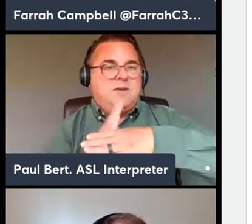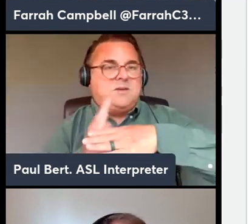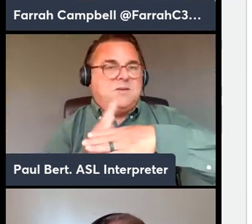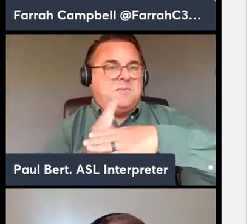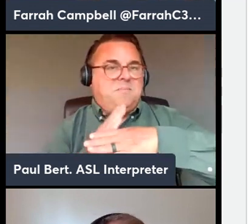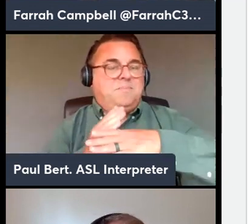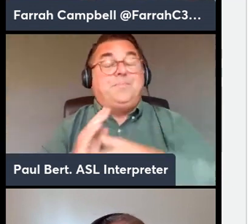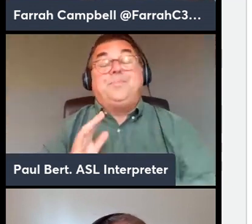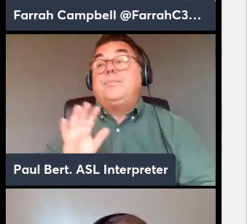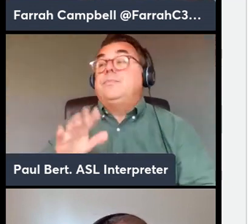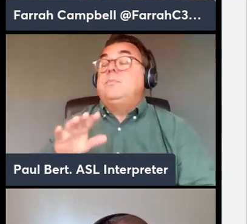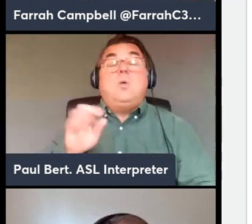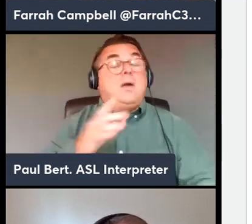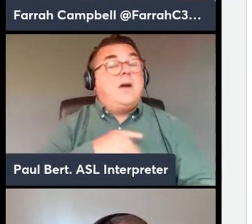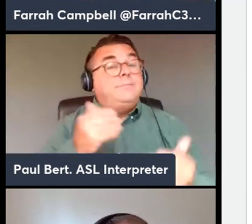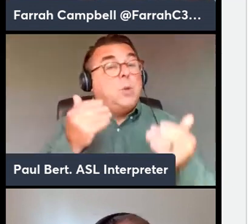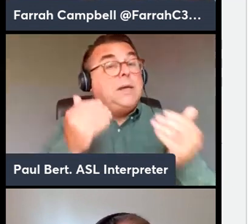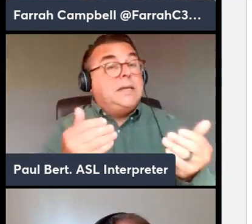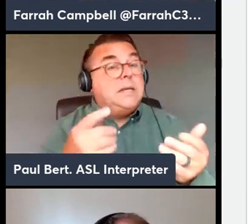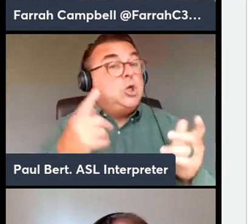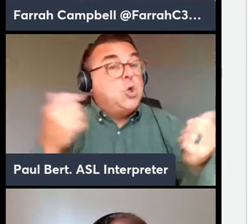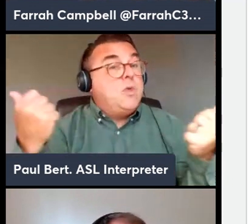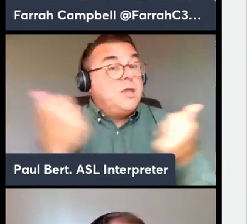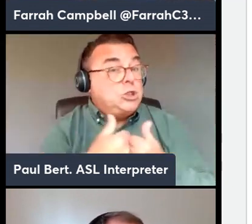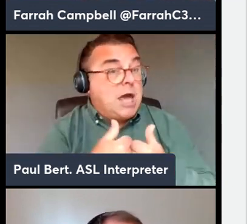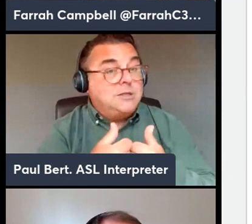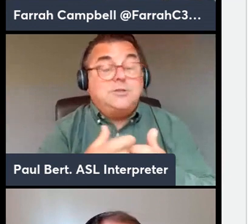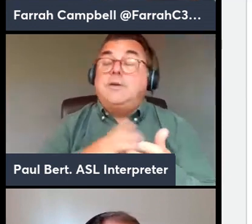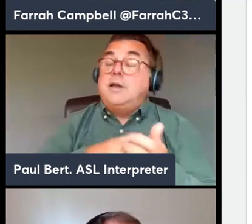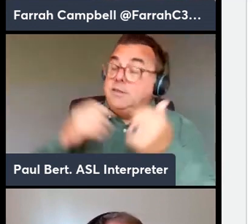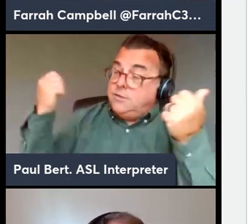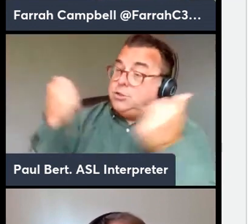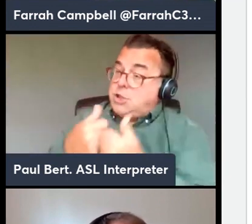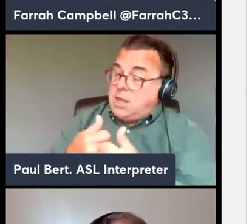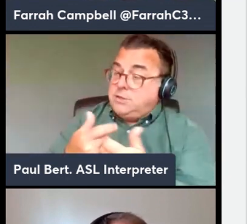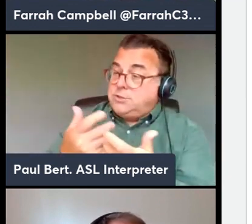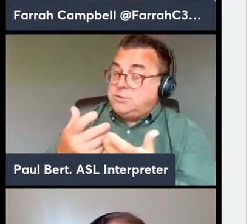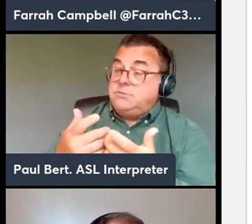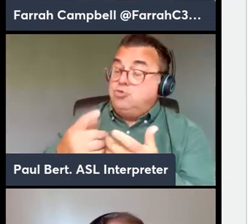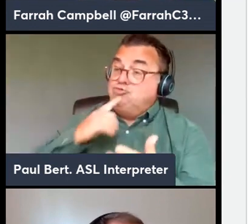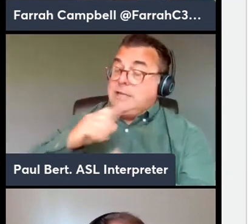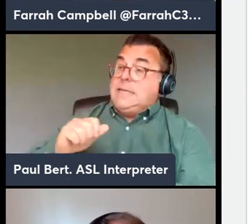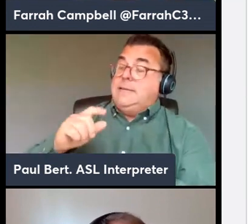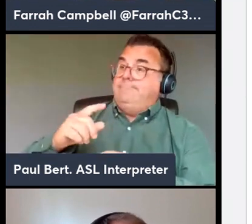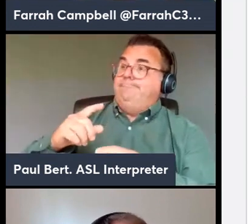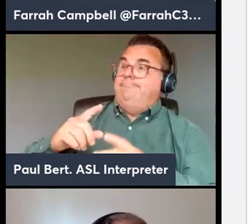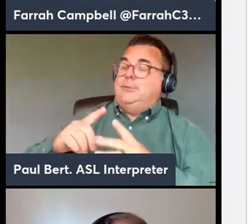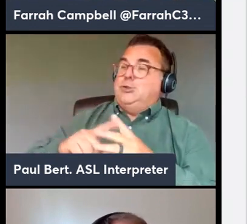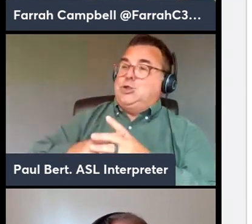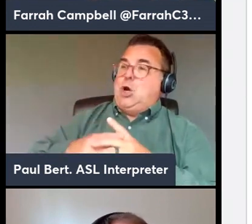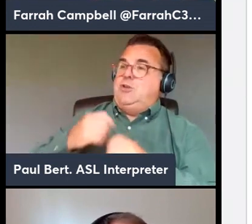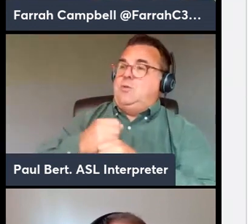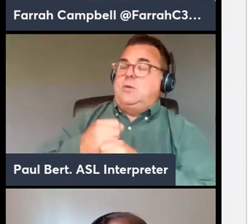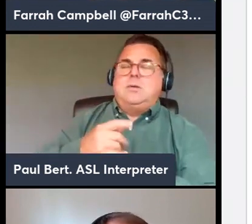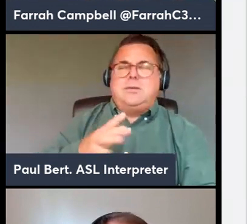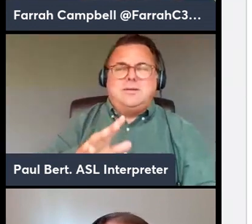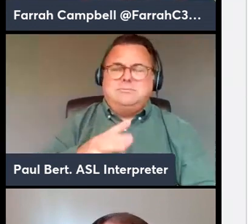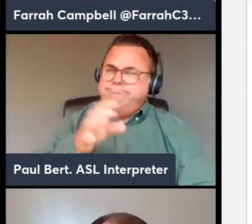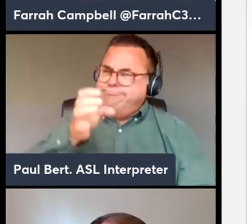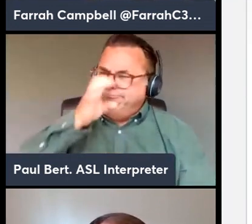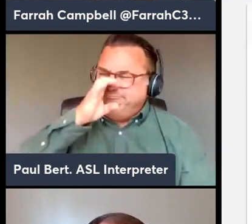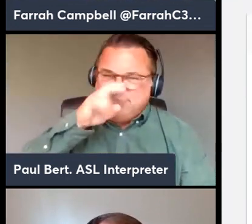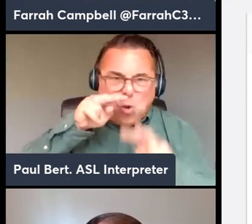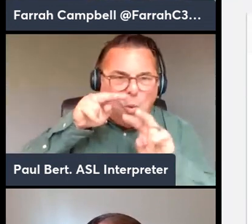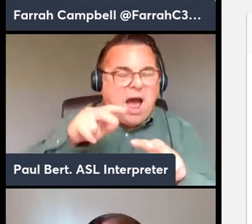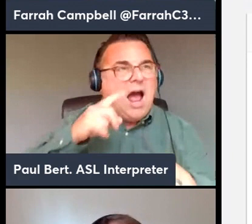right. So let's continue with the challenge. All right, the challenge to actually get it going. He's not letting you off the hook. I know.